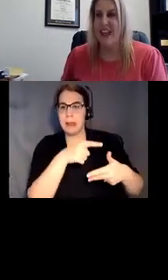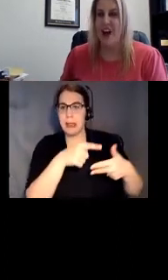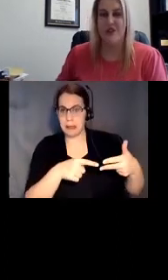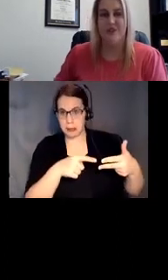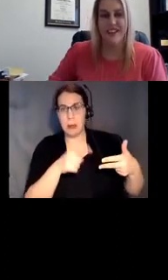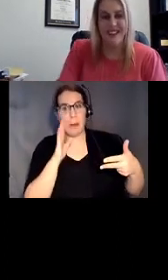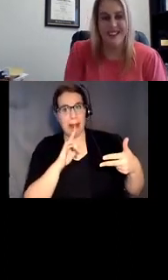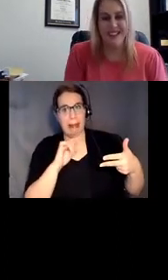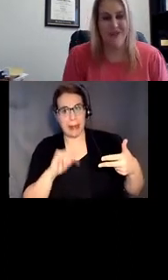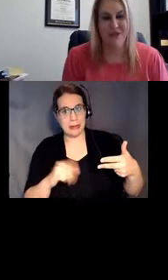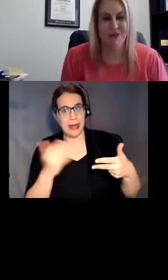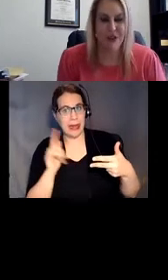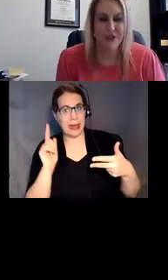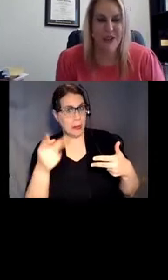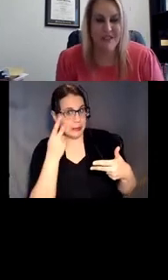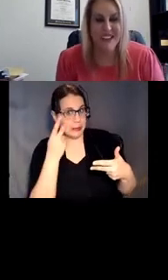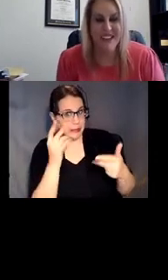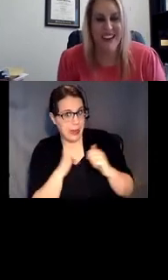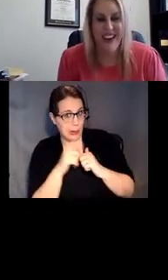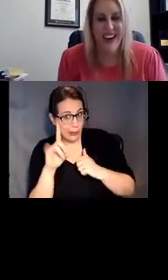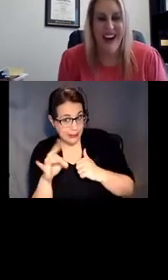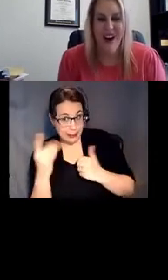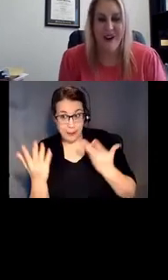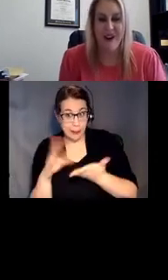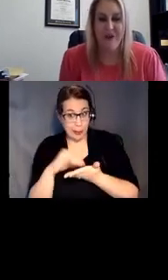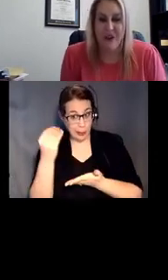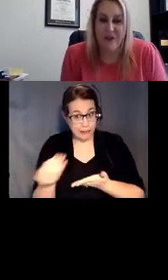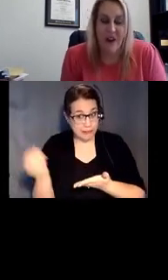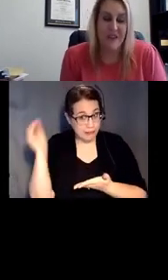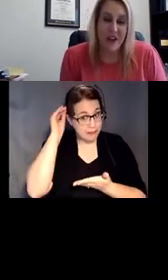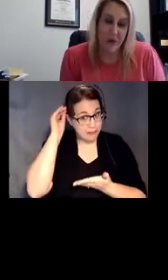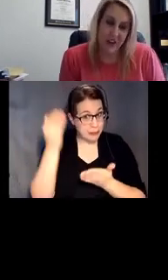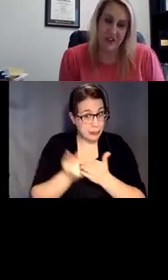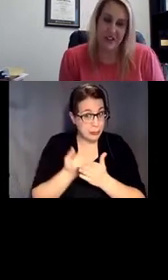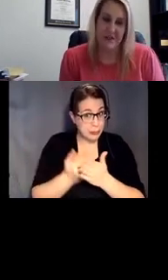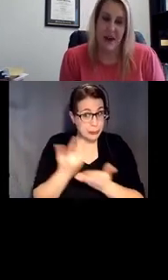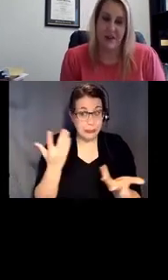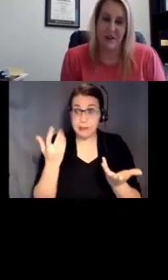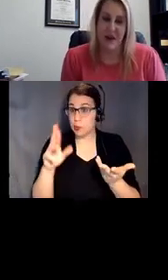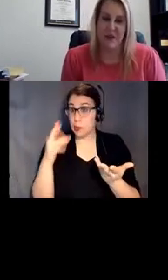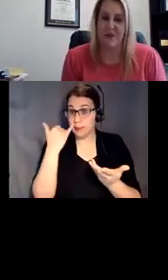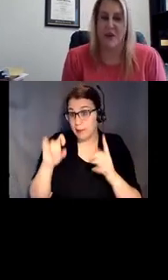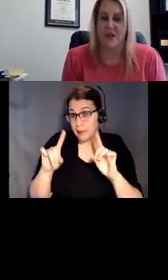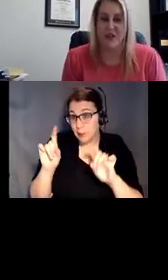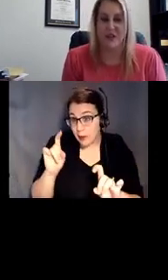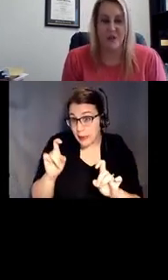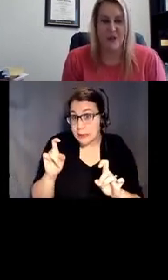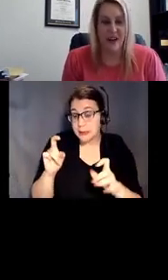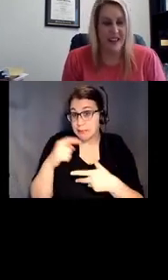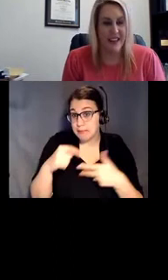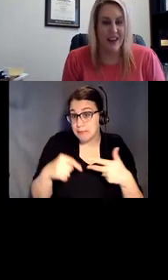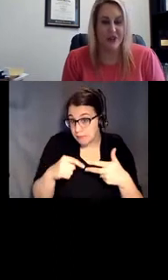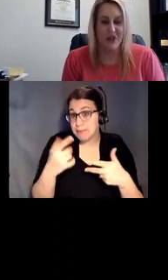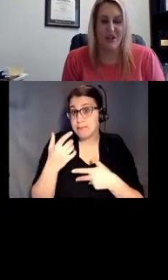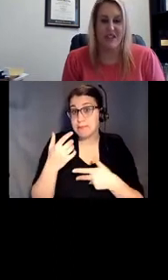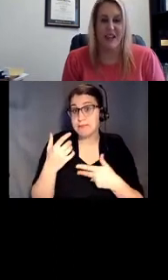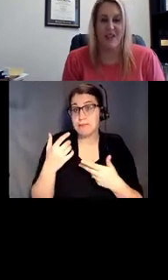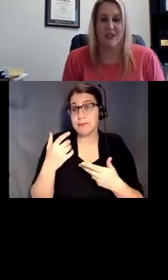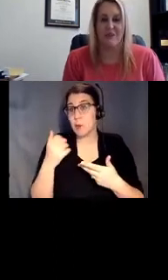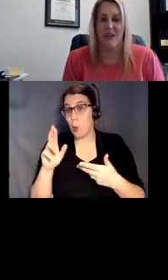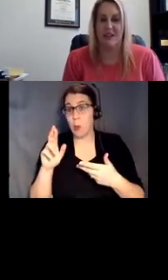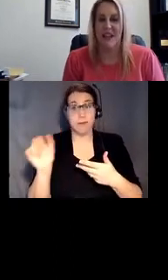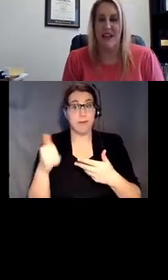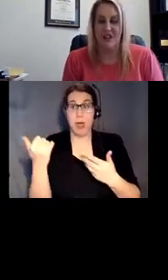end to see how you did, see if you've learned something, or if you have any questions about those questions or anything else you hear